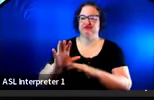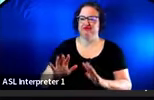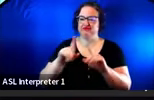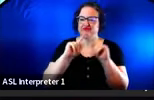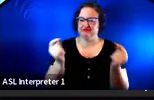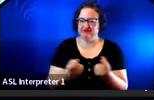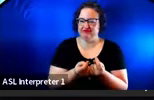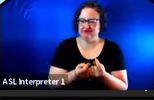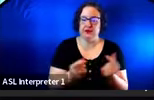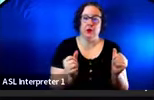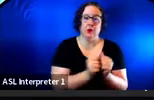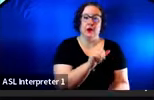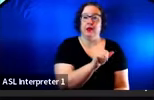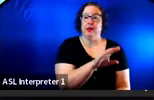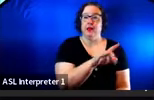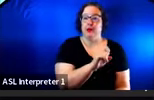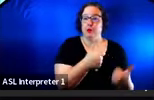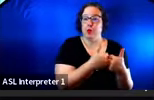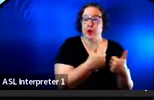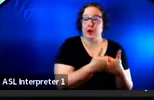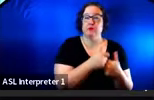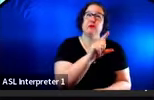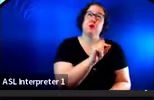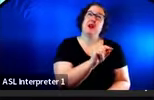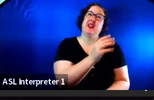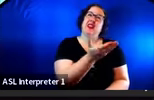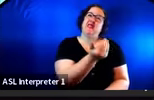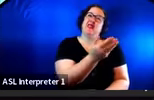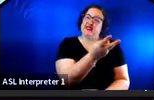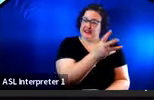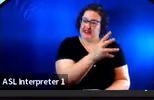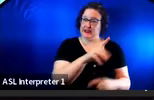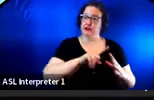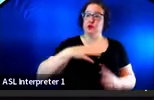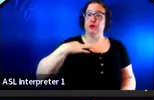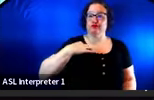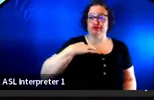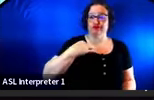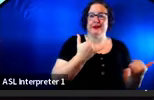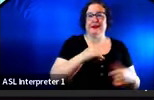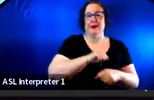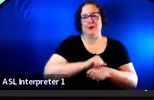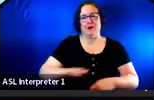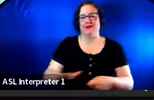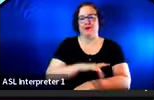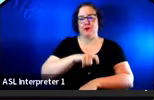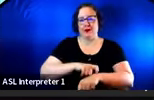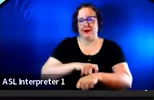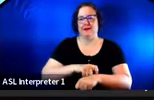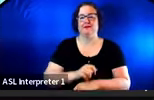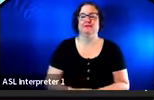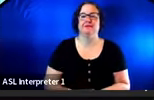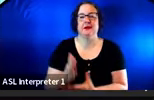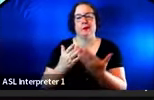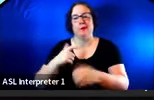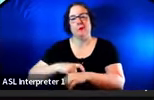I've been with AbleGamers now since about 2015-16 and started off as a volunteer. And now I work full-time and then part-time currently because I have a